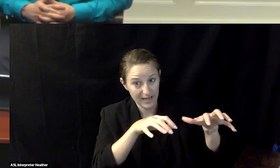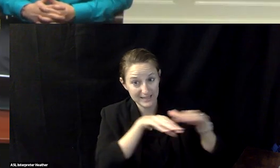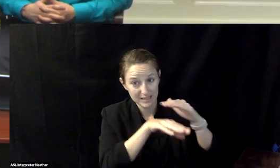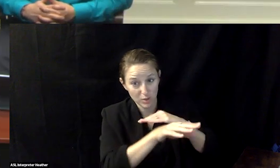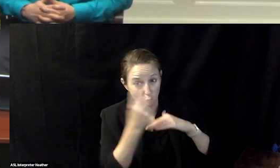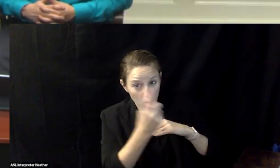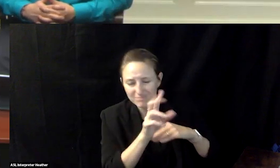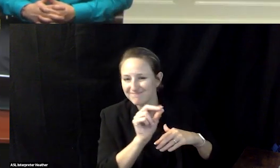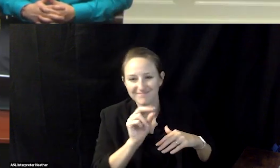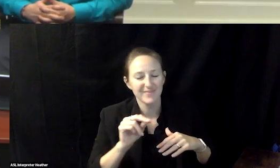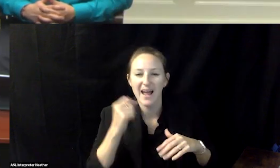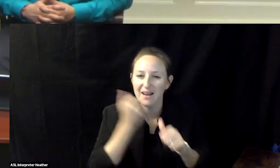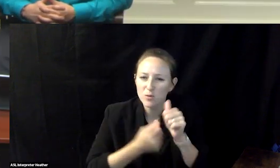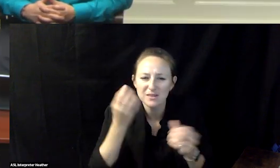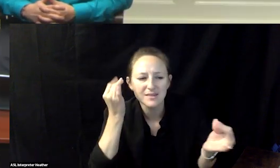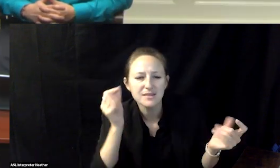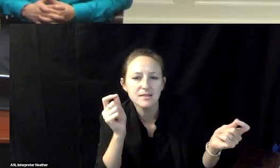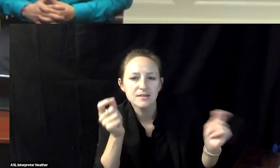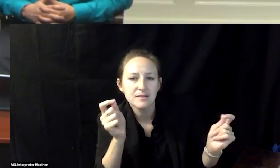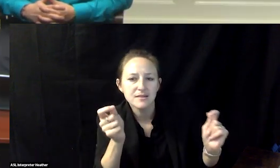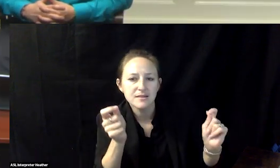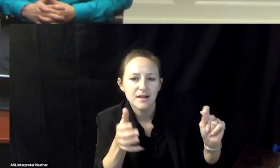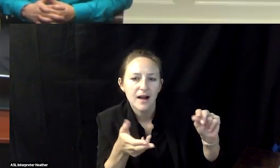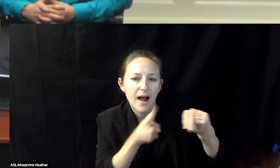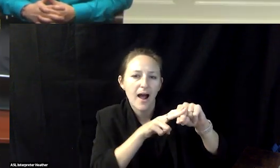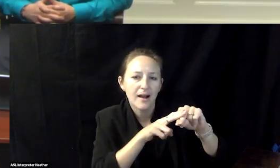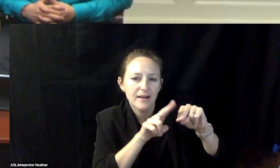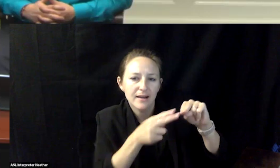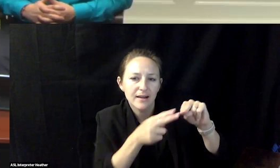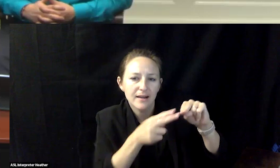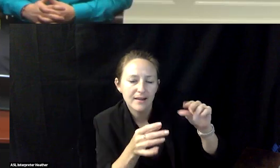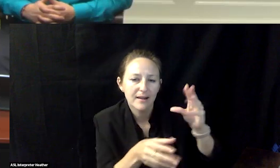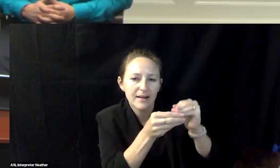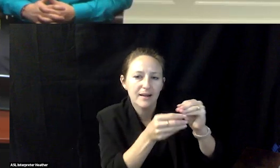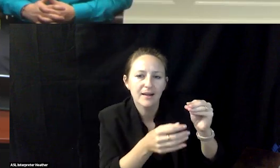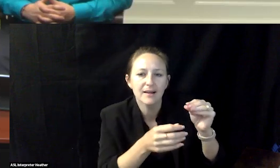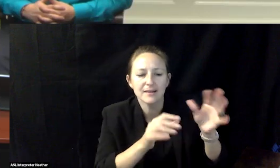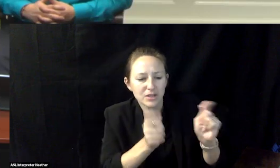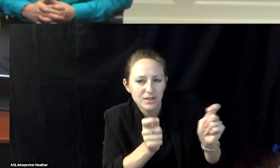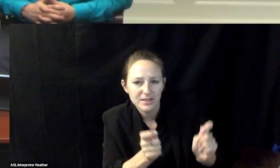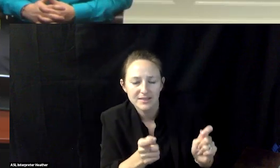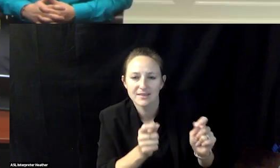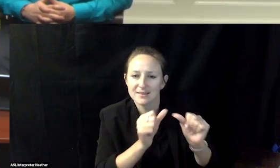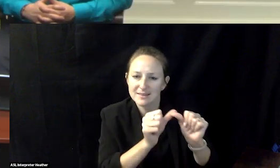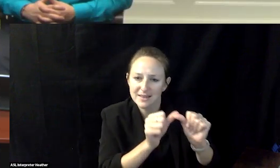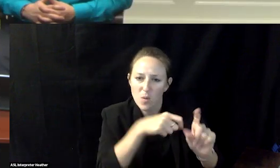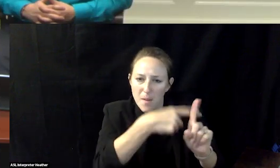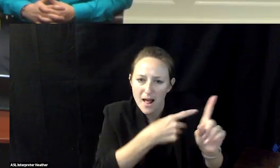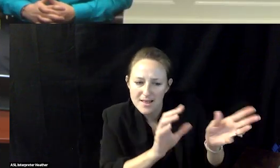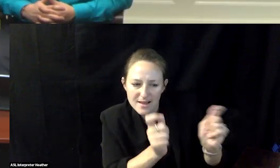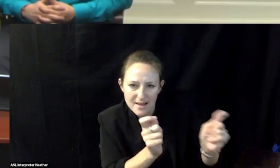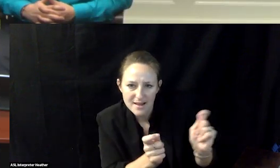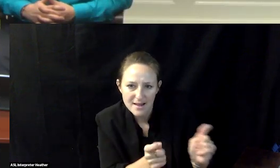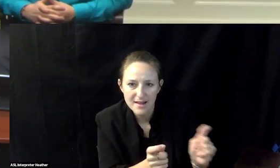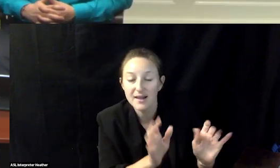or a new release or a new tweak or something there here and there, or there's a new feature that's being added every month or whatnot.